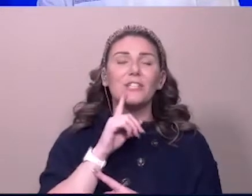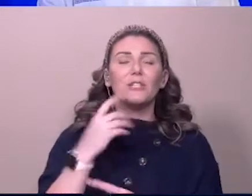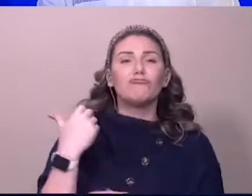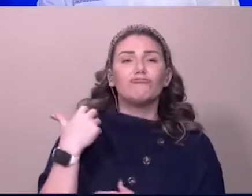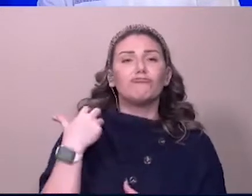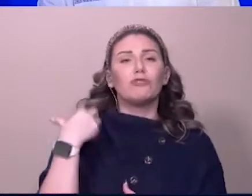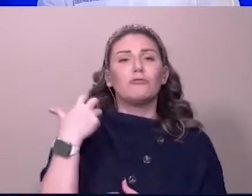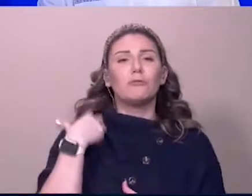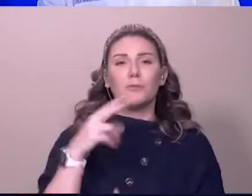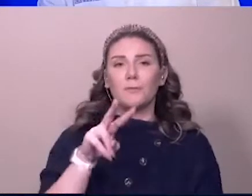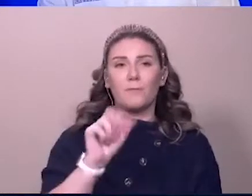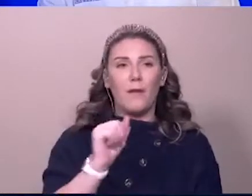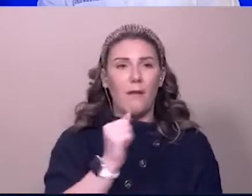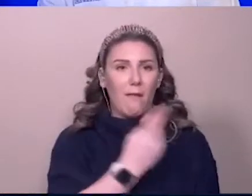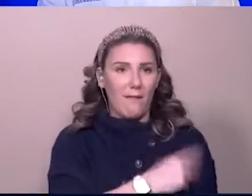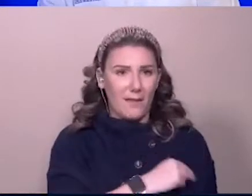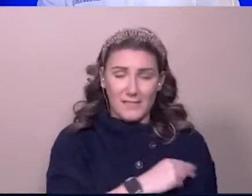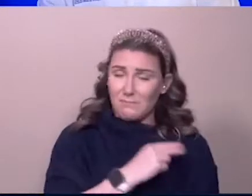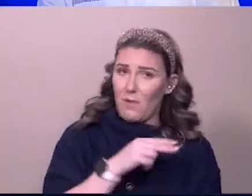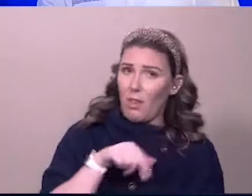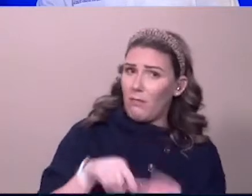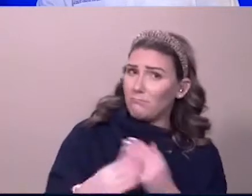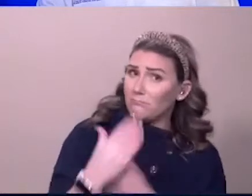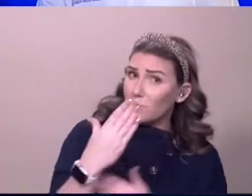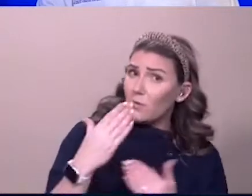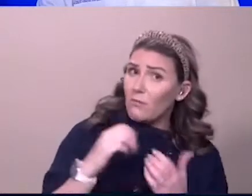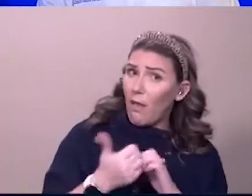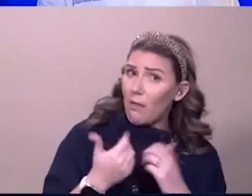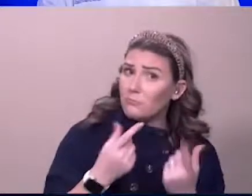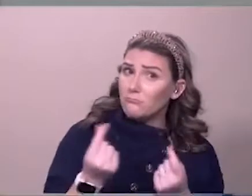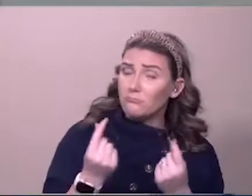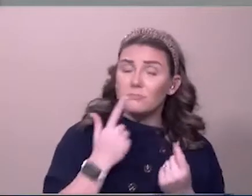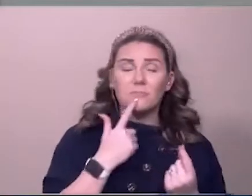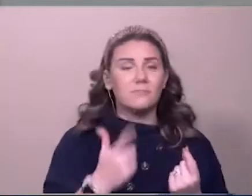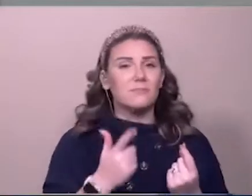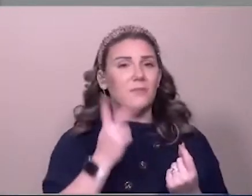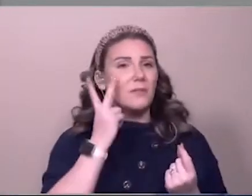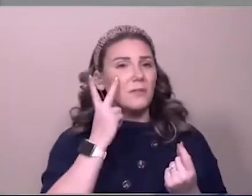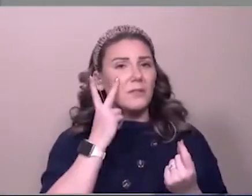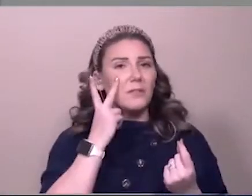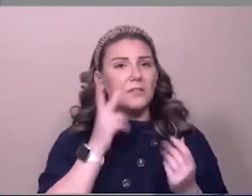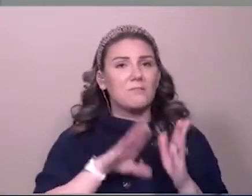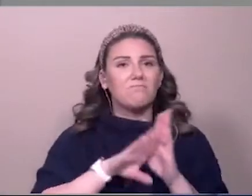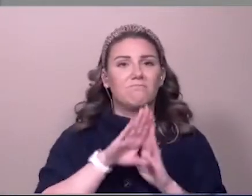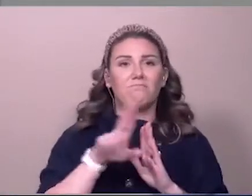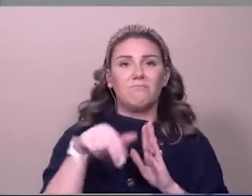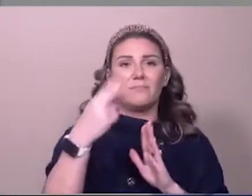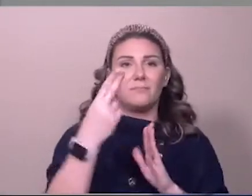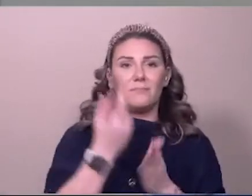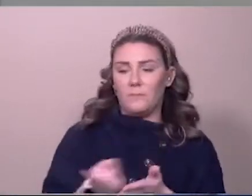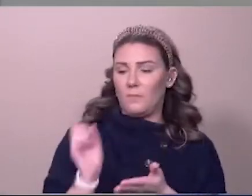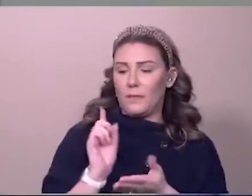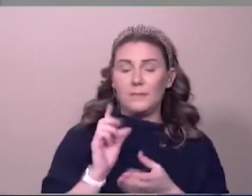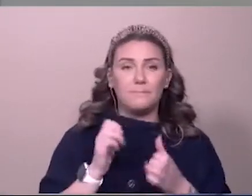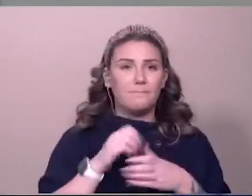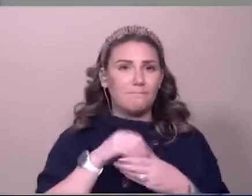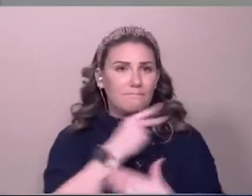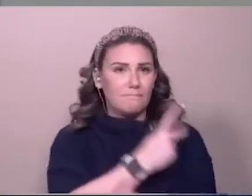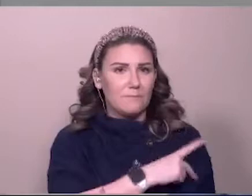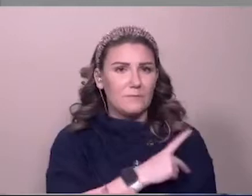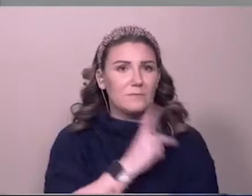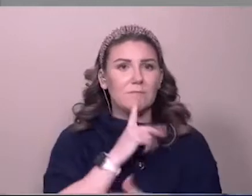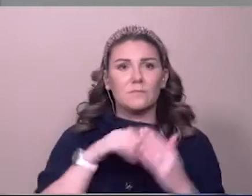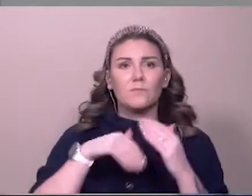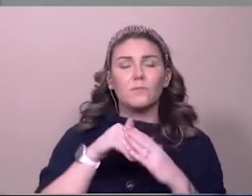today? Good morning, Steve. We saw our peak last week, actually, of the inpatients. We reached